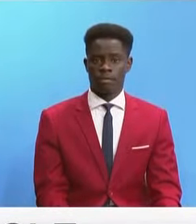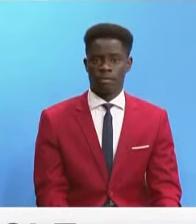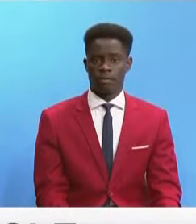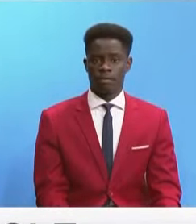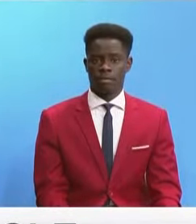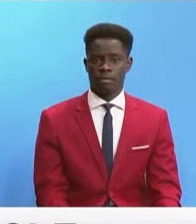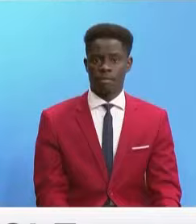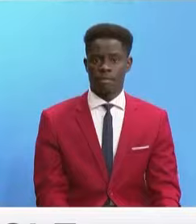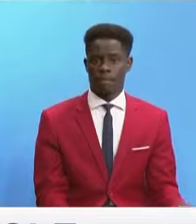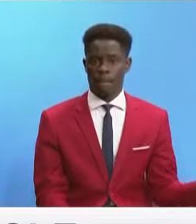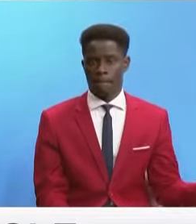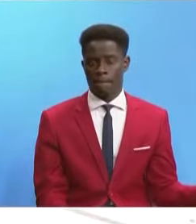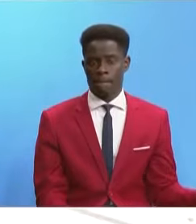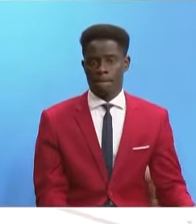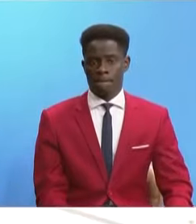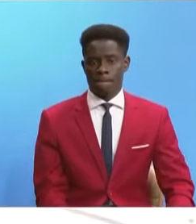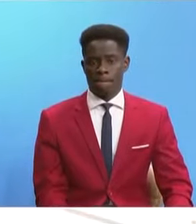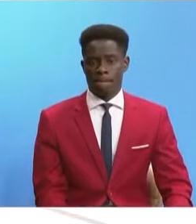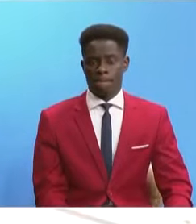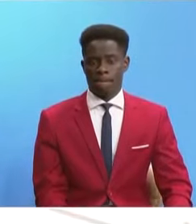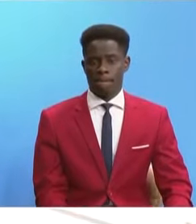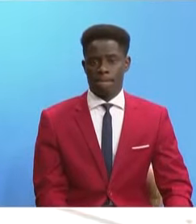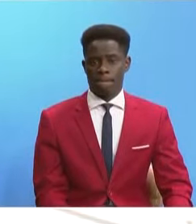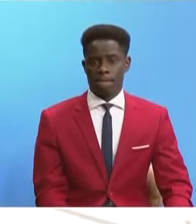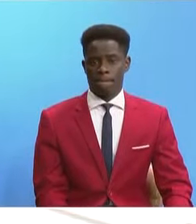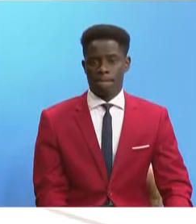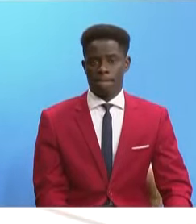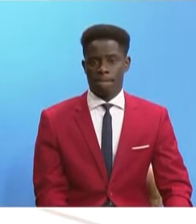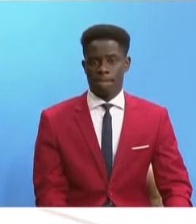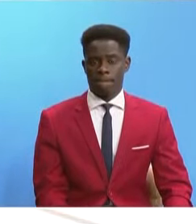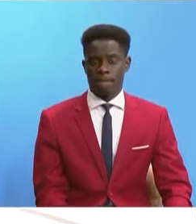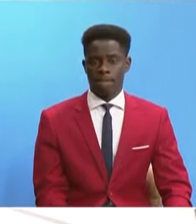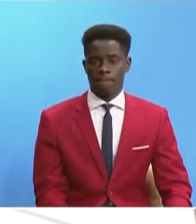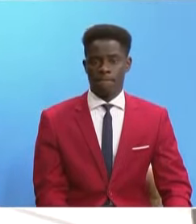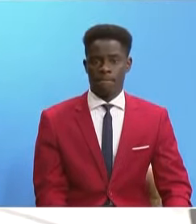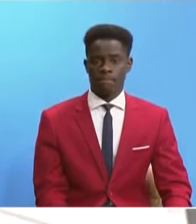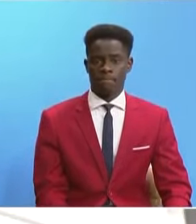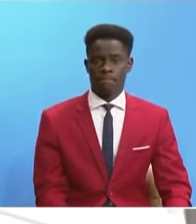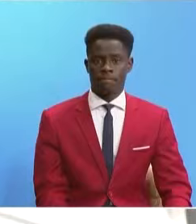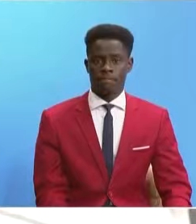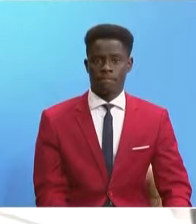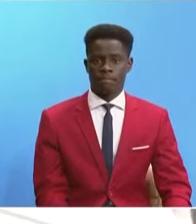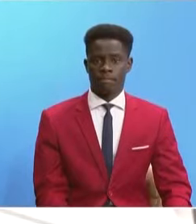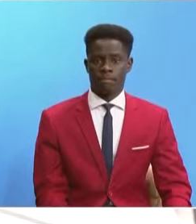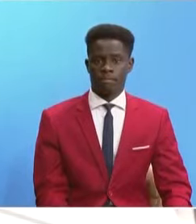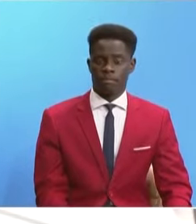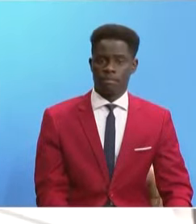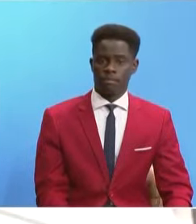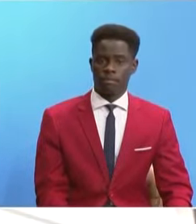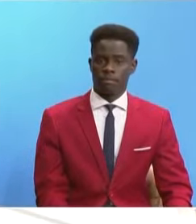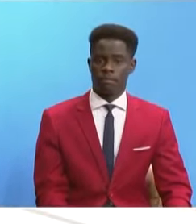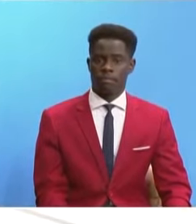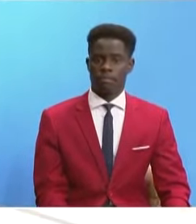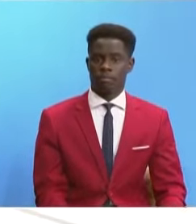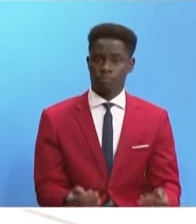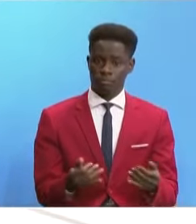quicker to the people. I think this is what we need to do as well. It comes at a plus because as a council, we're also embarking on the improvement